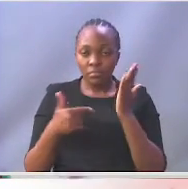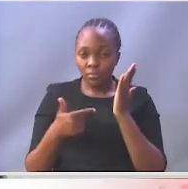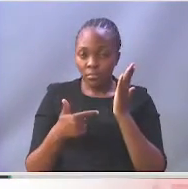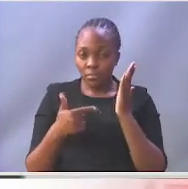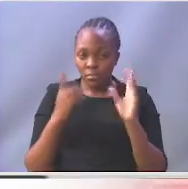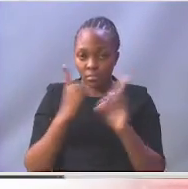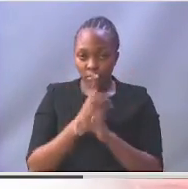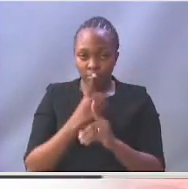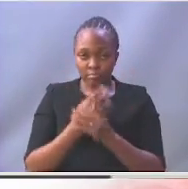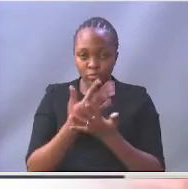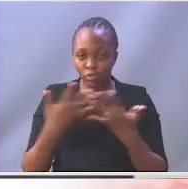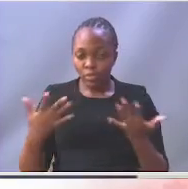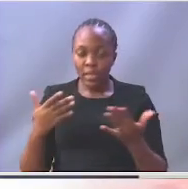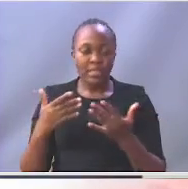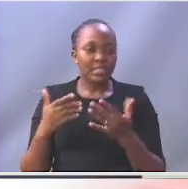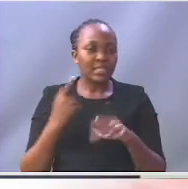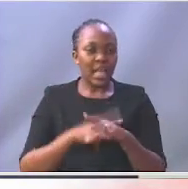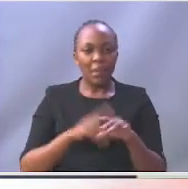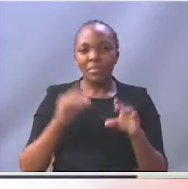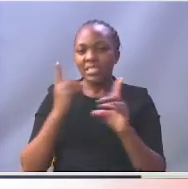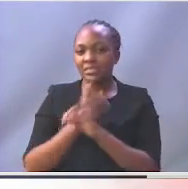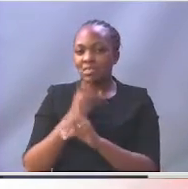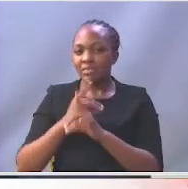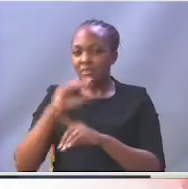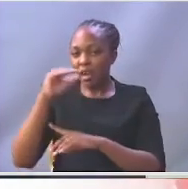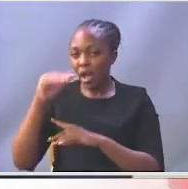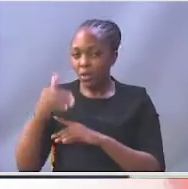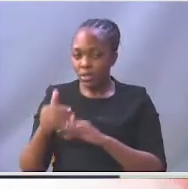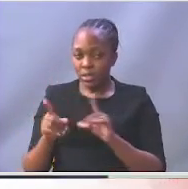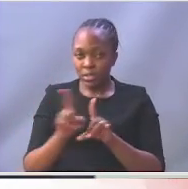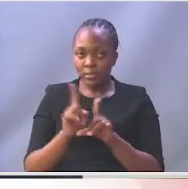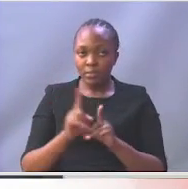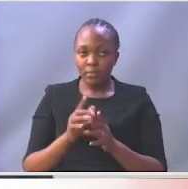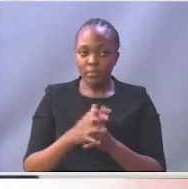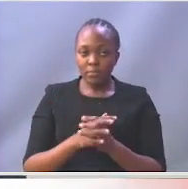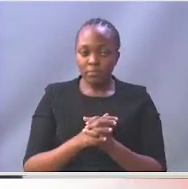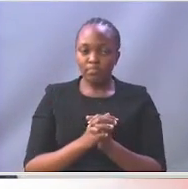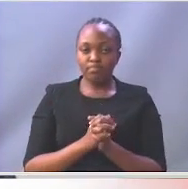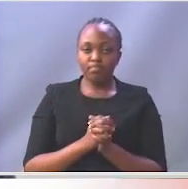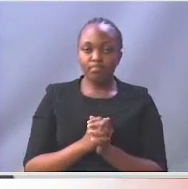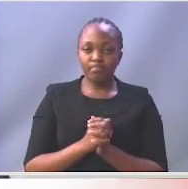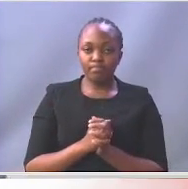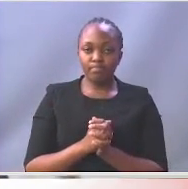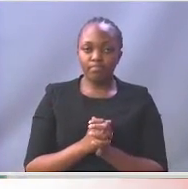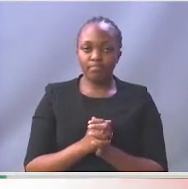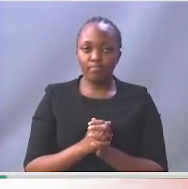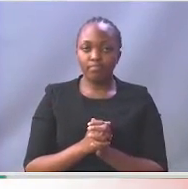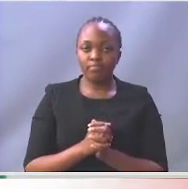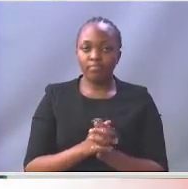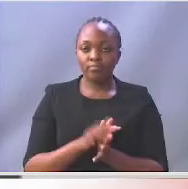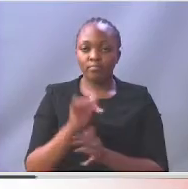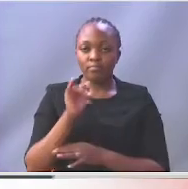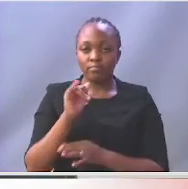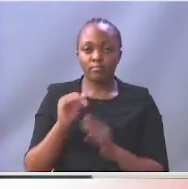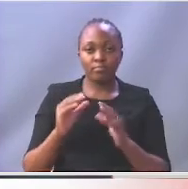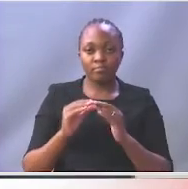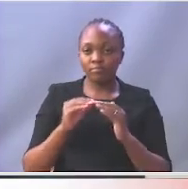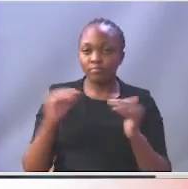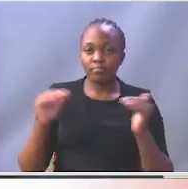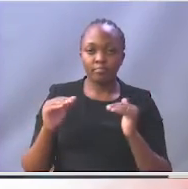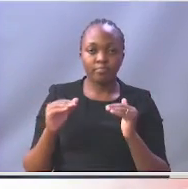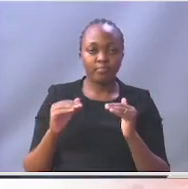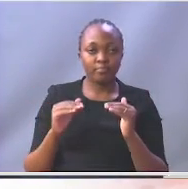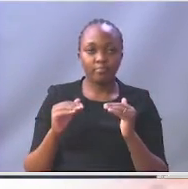different counties. And this particular technology is basically for Optiven real estate. And it's a big boost for our industry